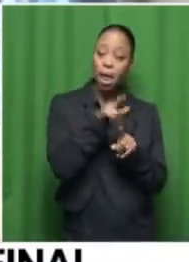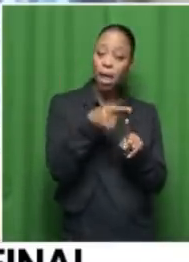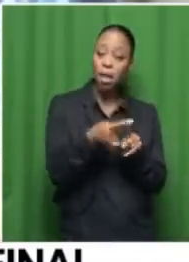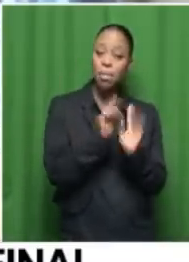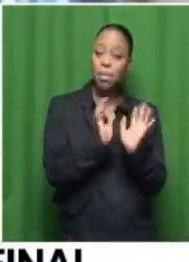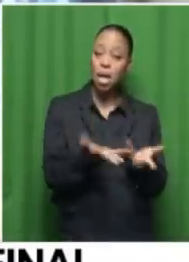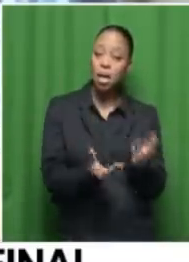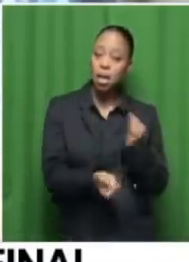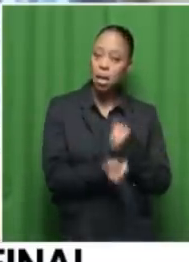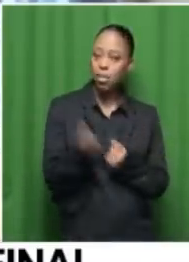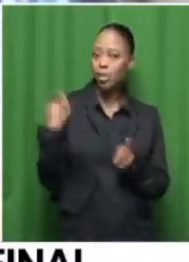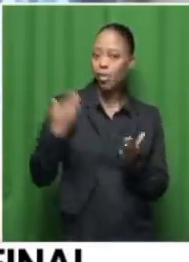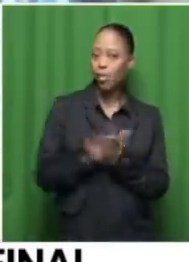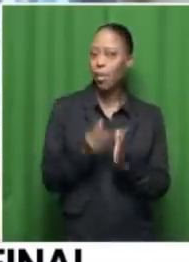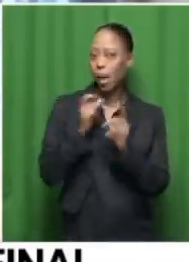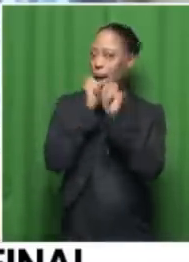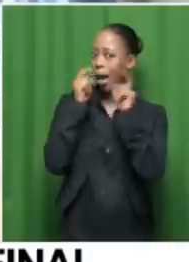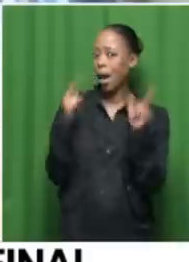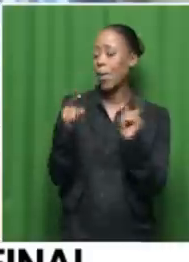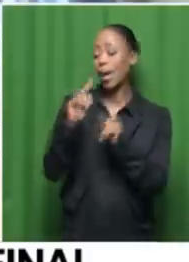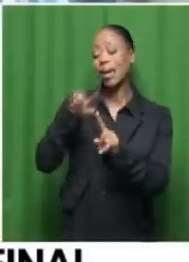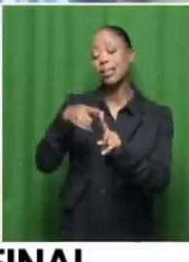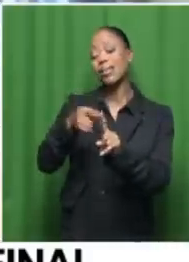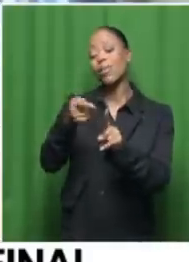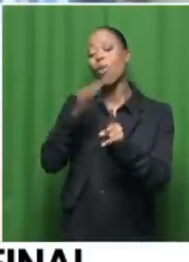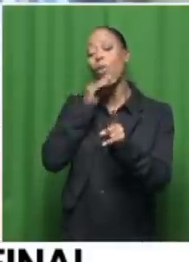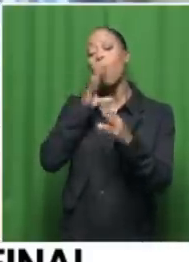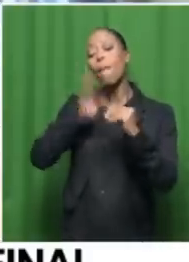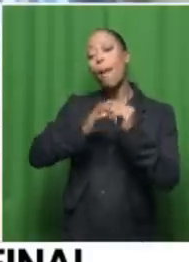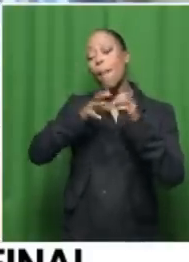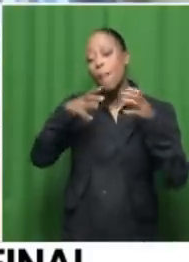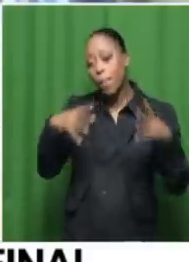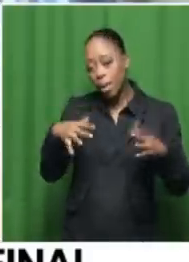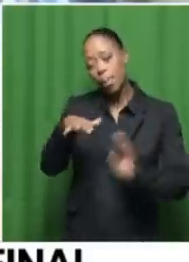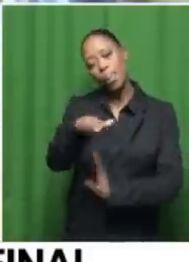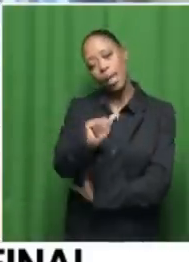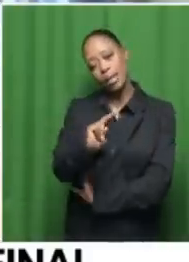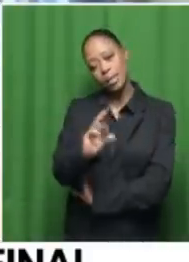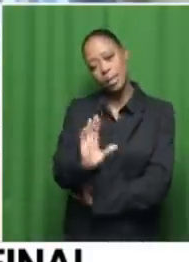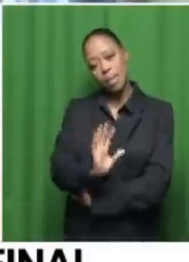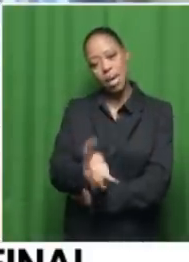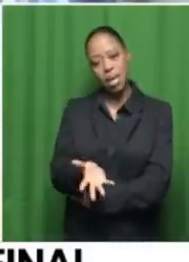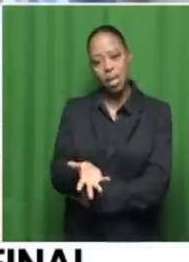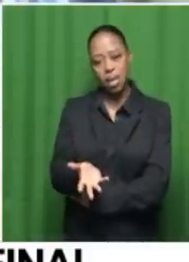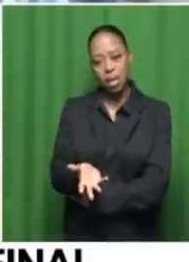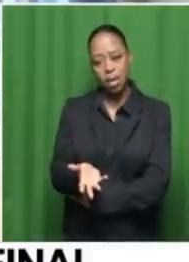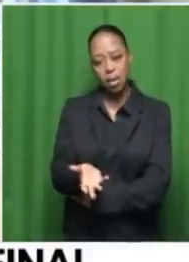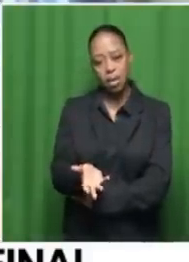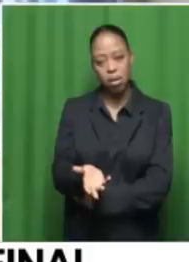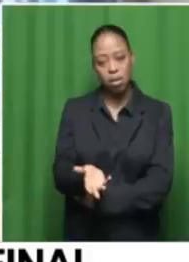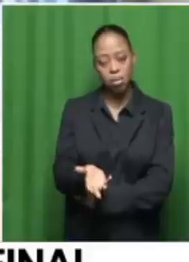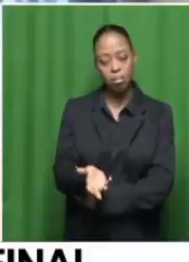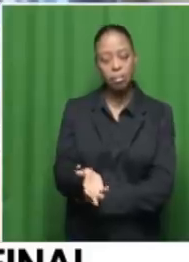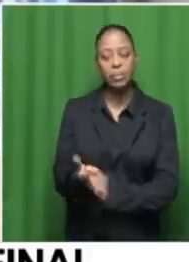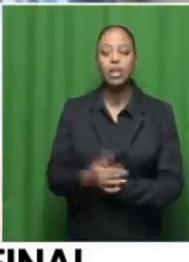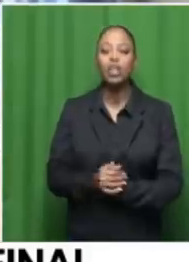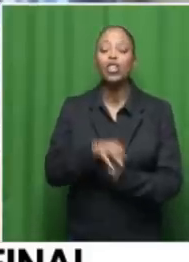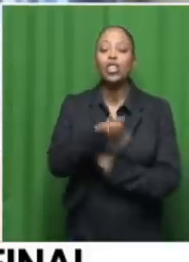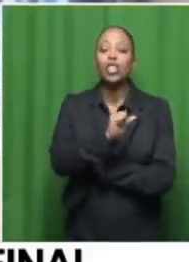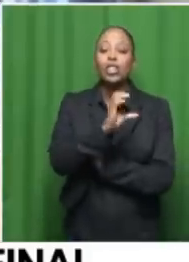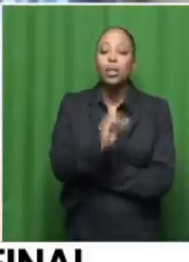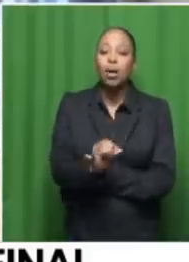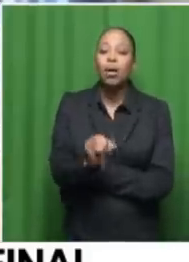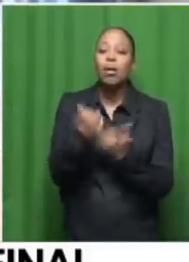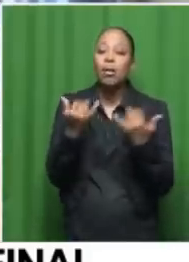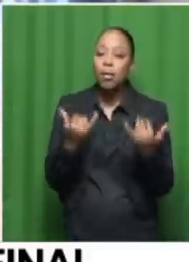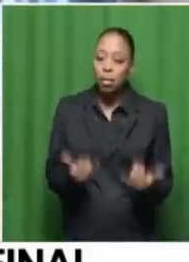the executive, which, as we all know, is currently dominated by only one political party. The R in